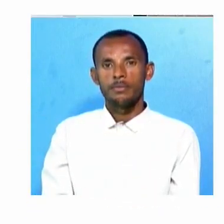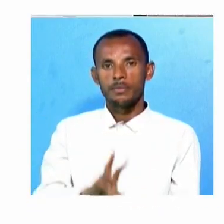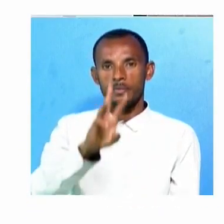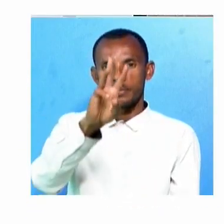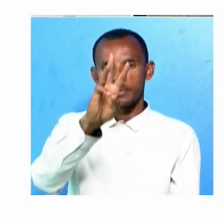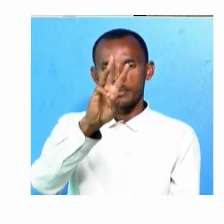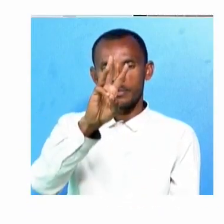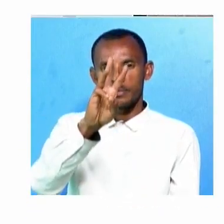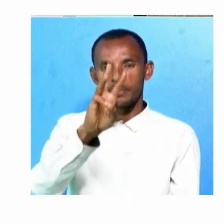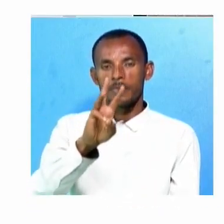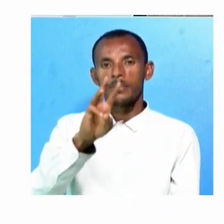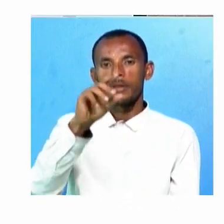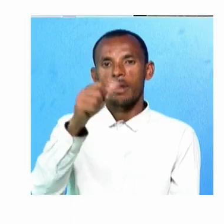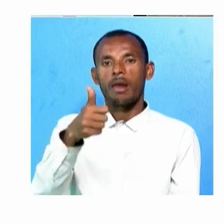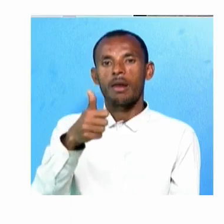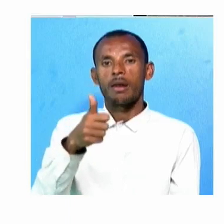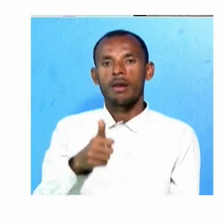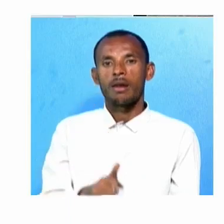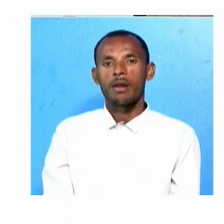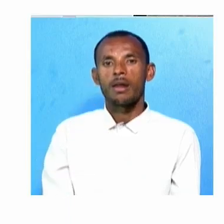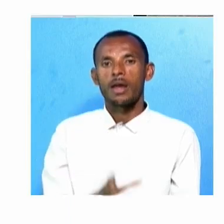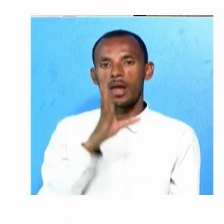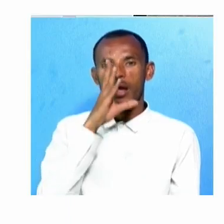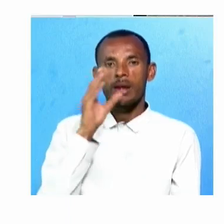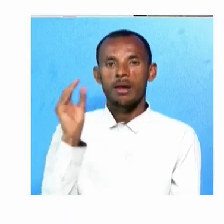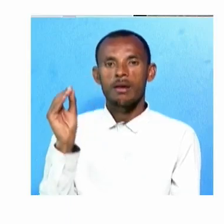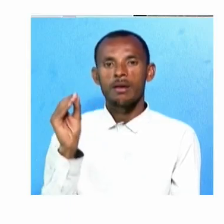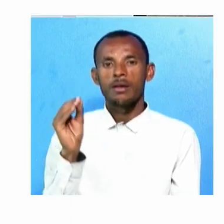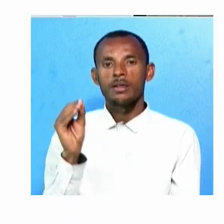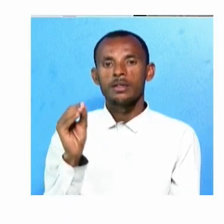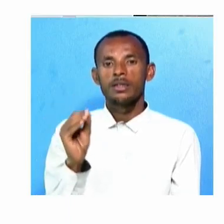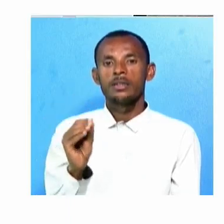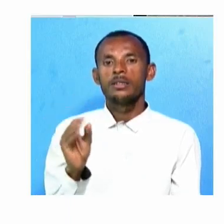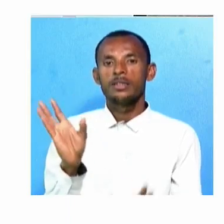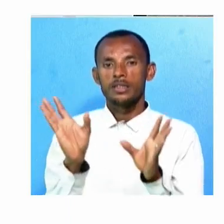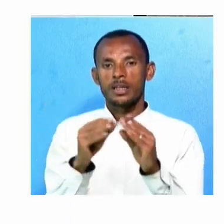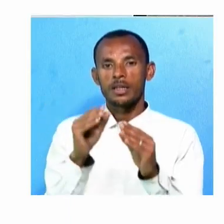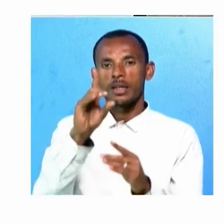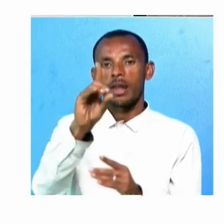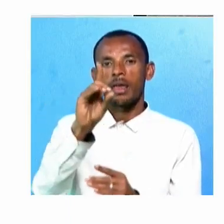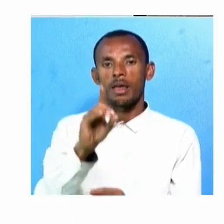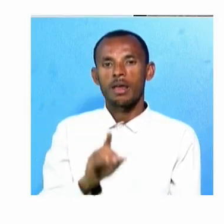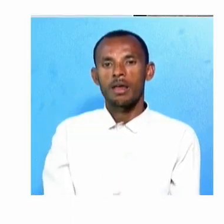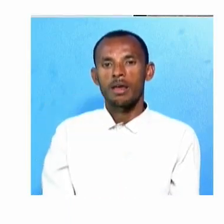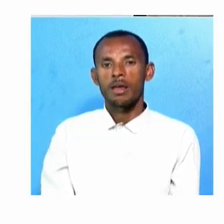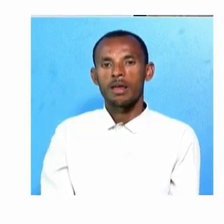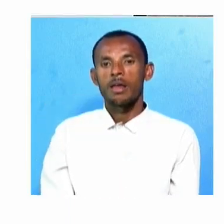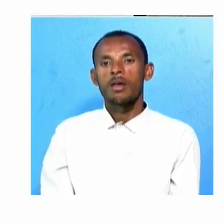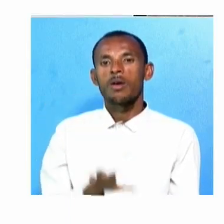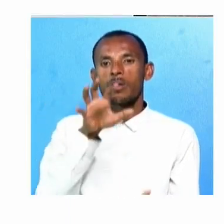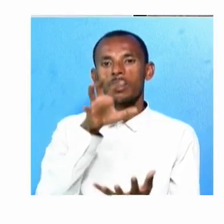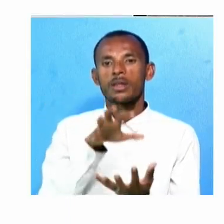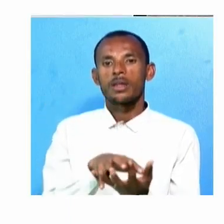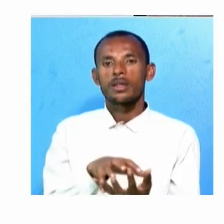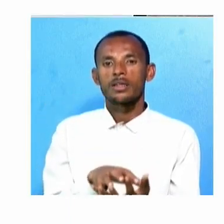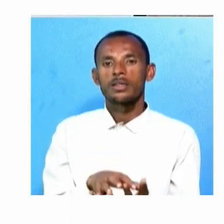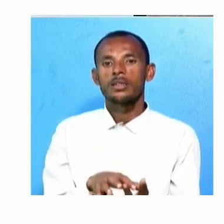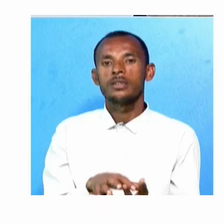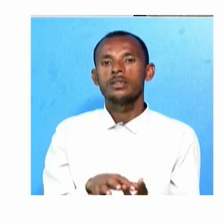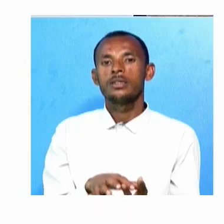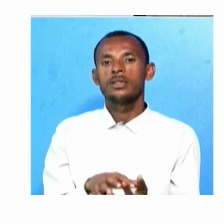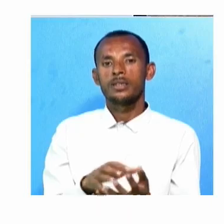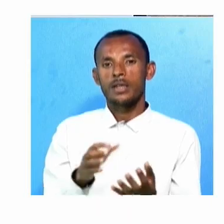6, 10, and set D contains the